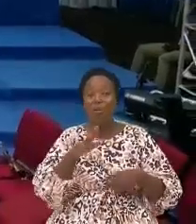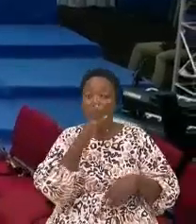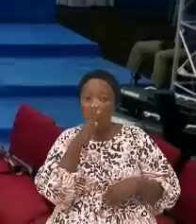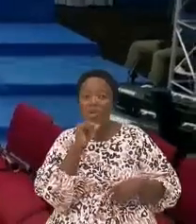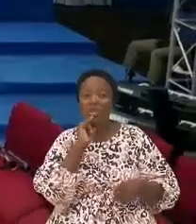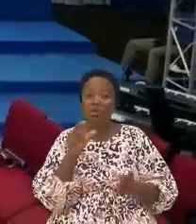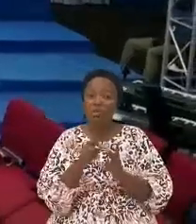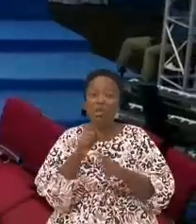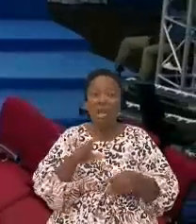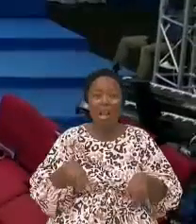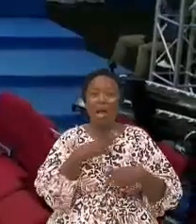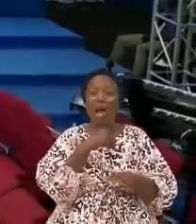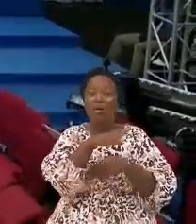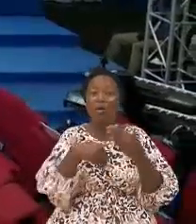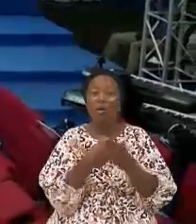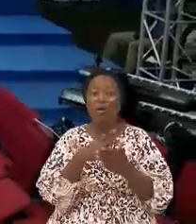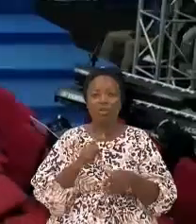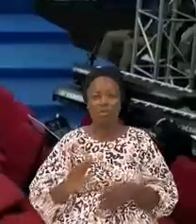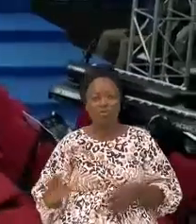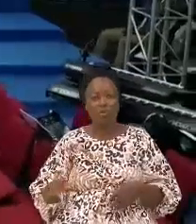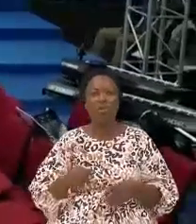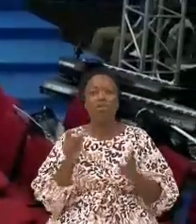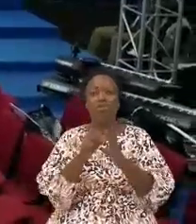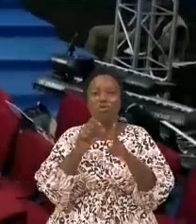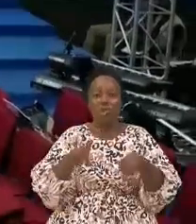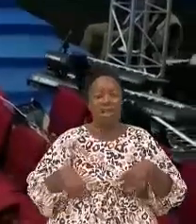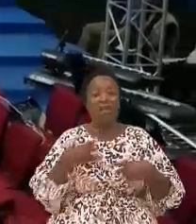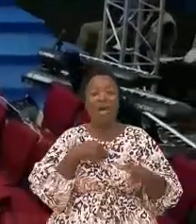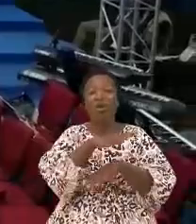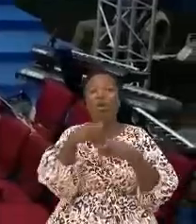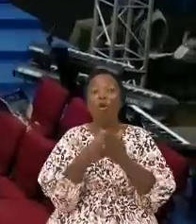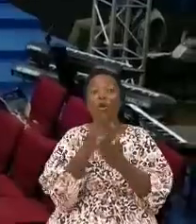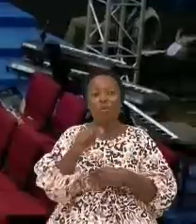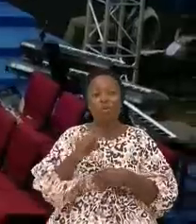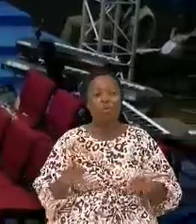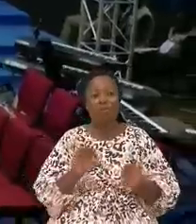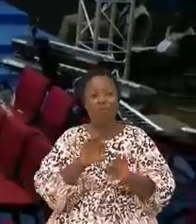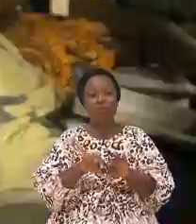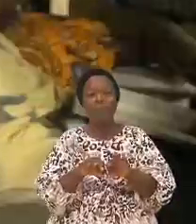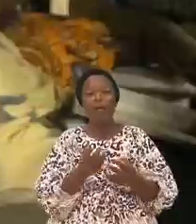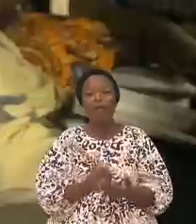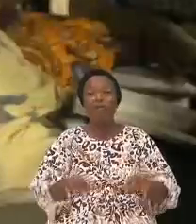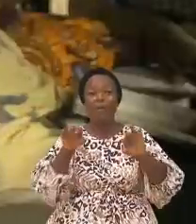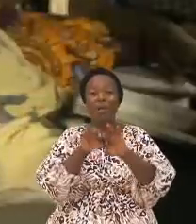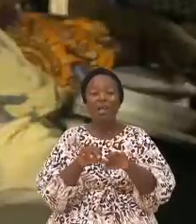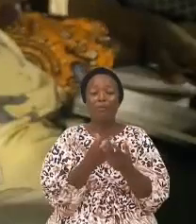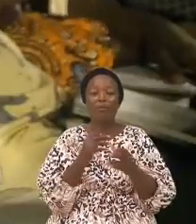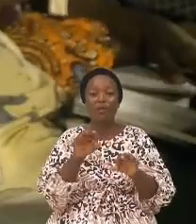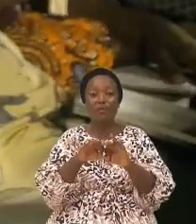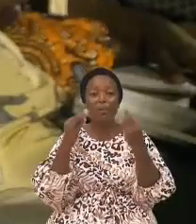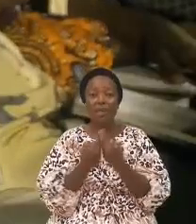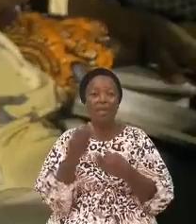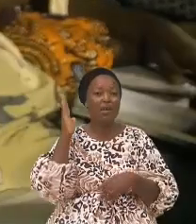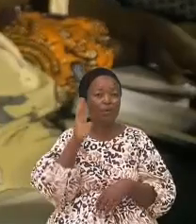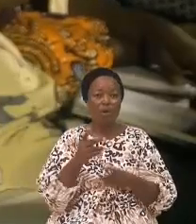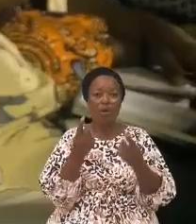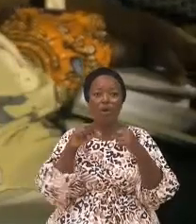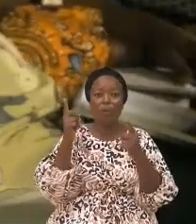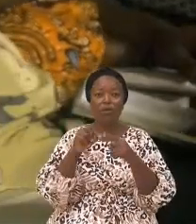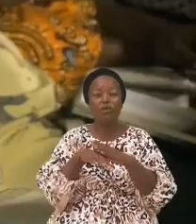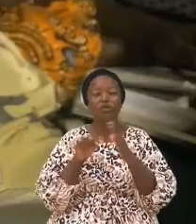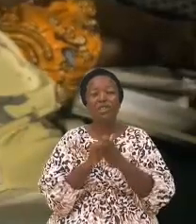Now daddy is choosing life, mommy is choosing life, and all the children, you choose life, and your whole family